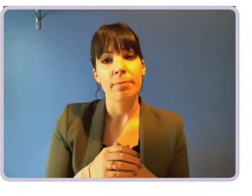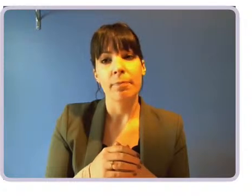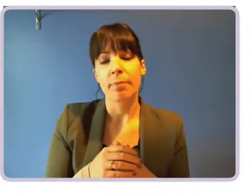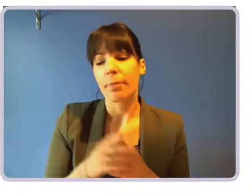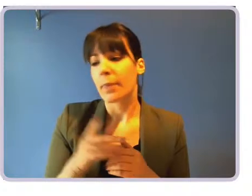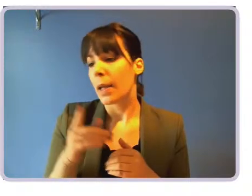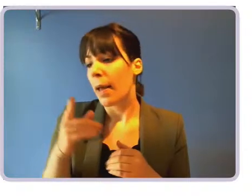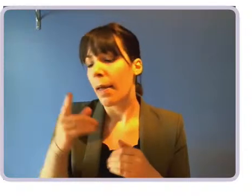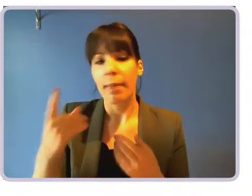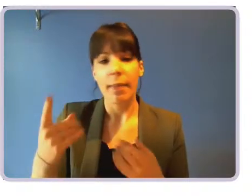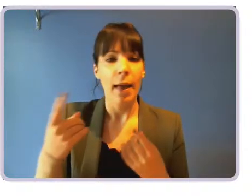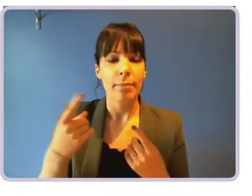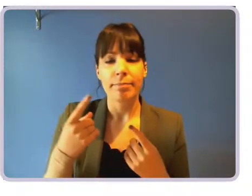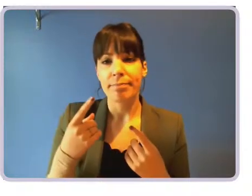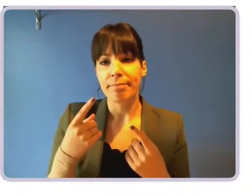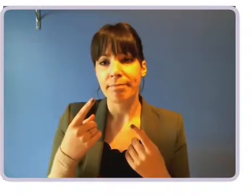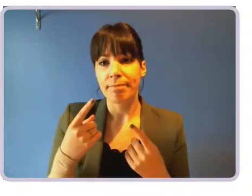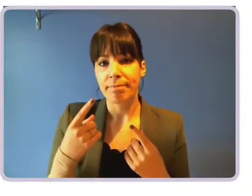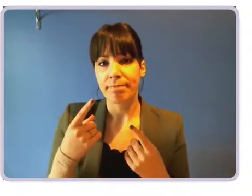the